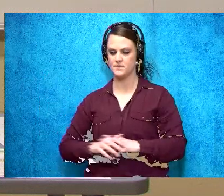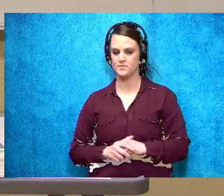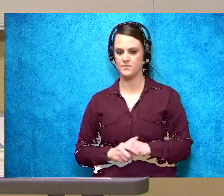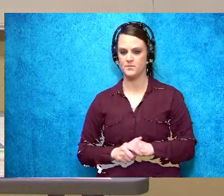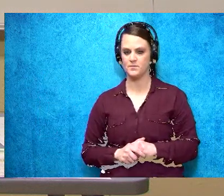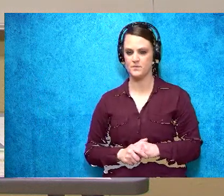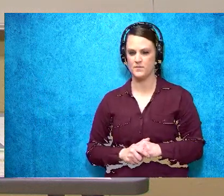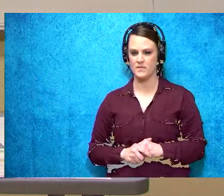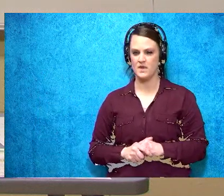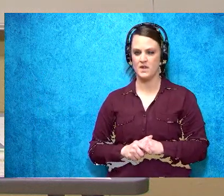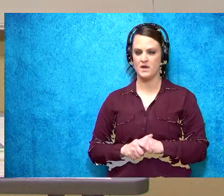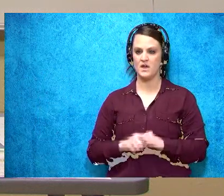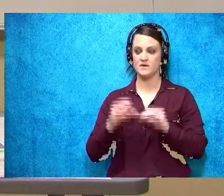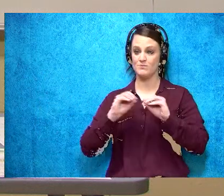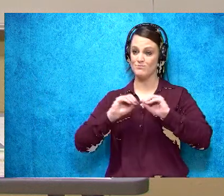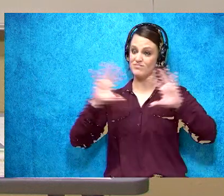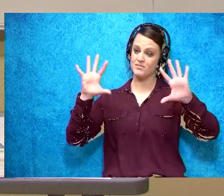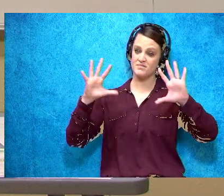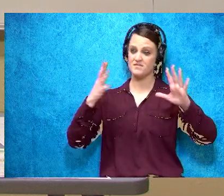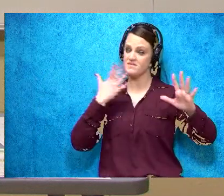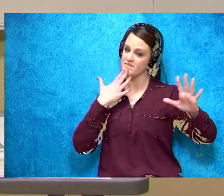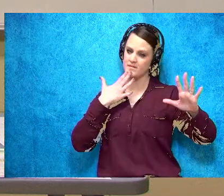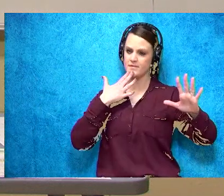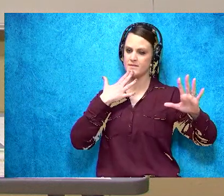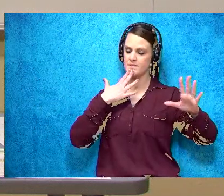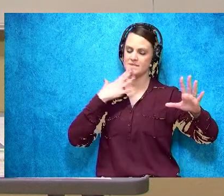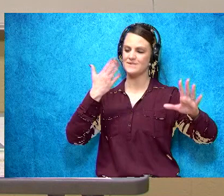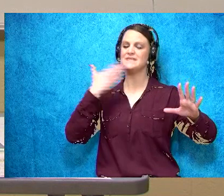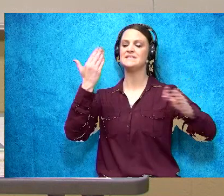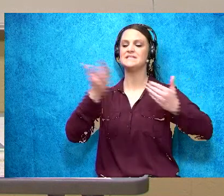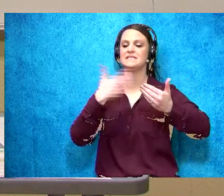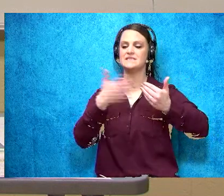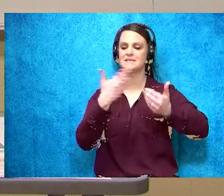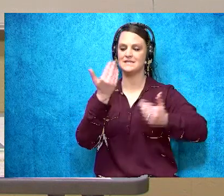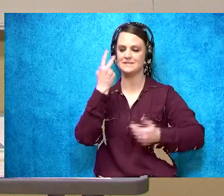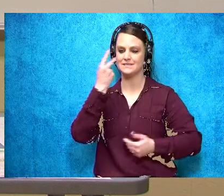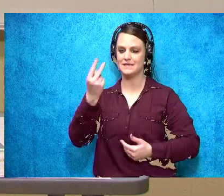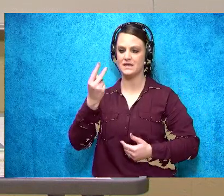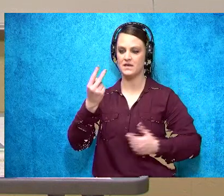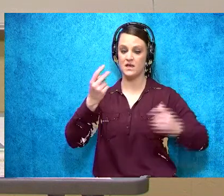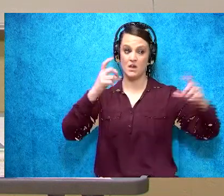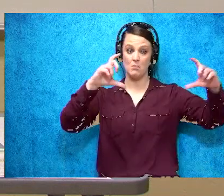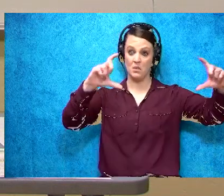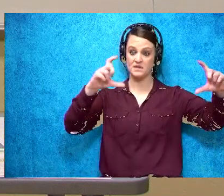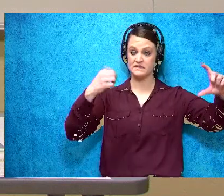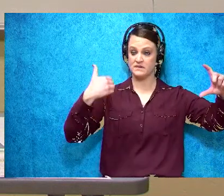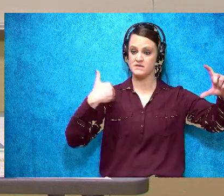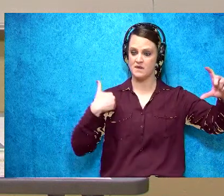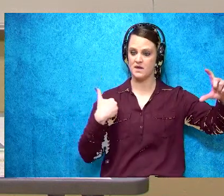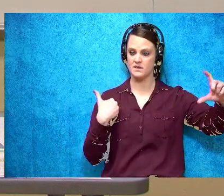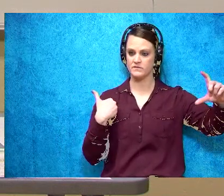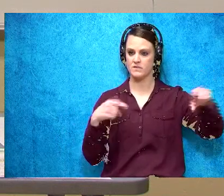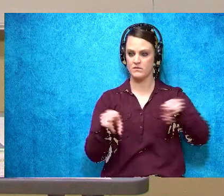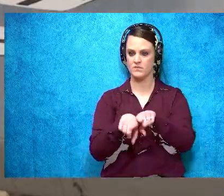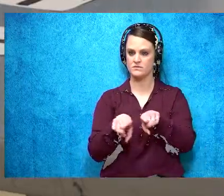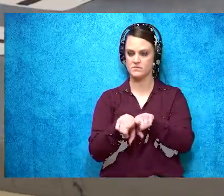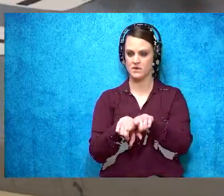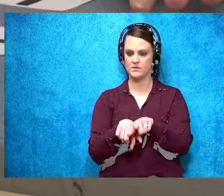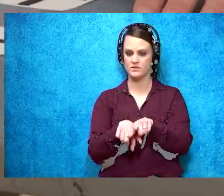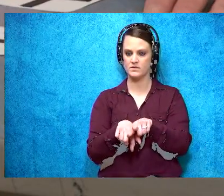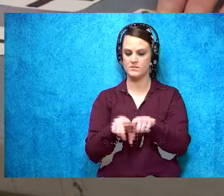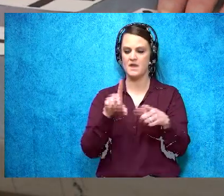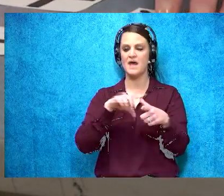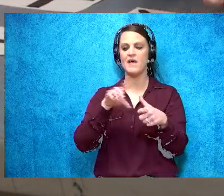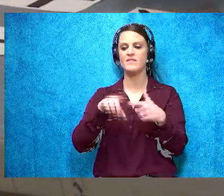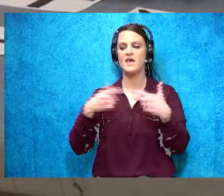I did the bright colors so they're easier to see. I made parentheses also. And then I